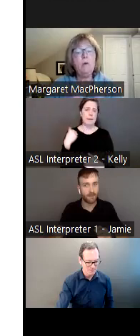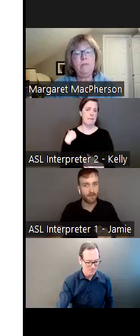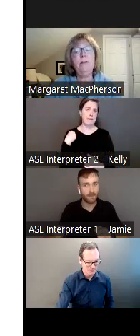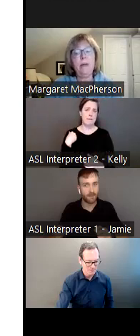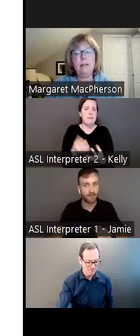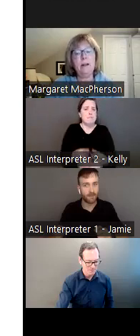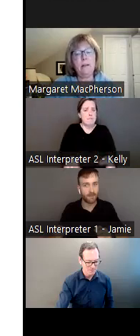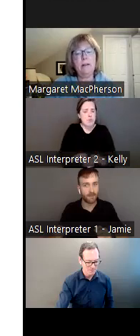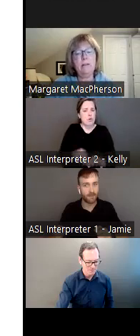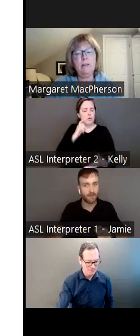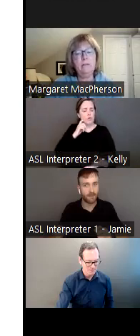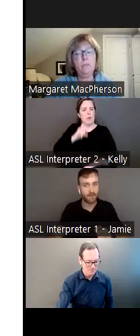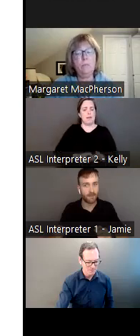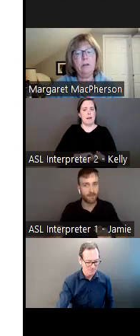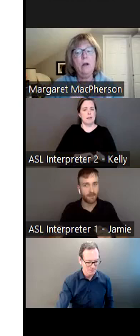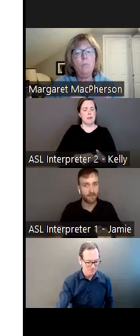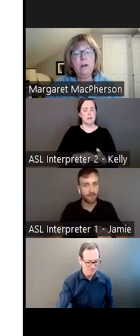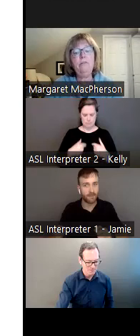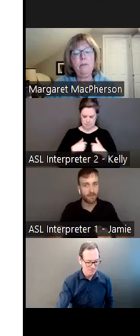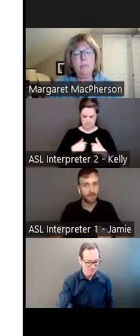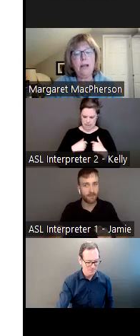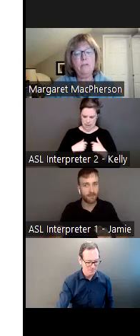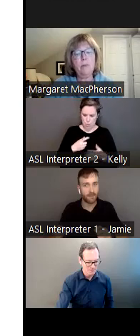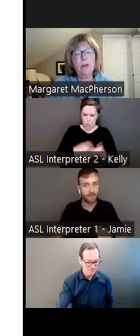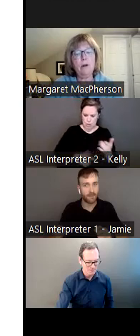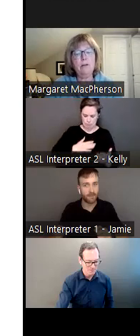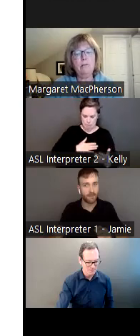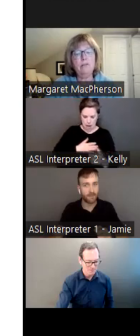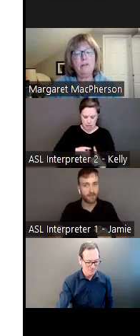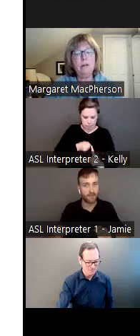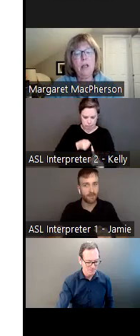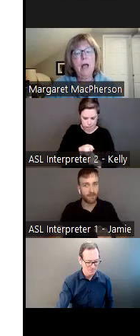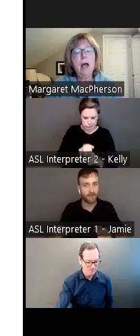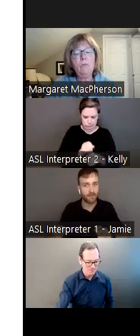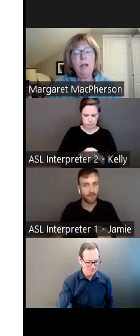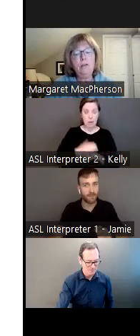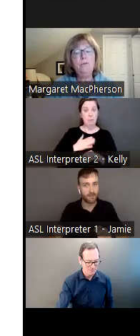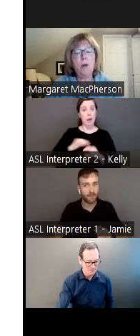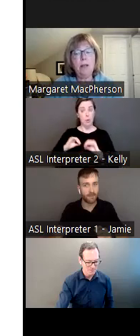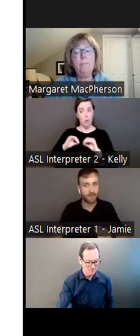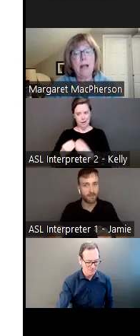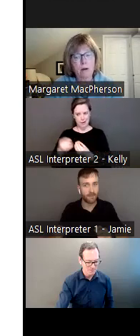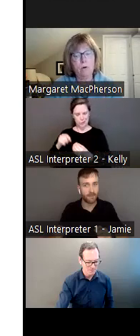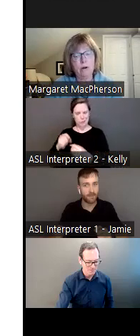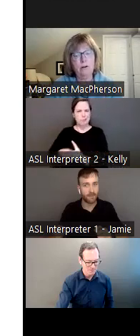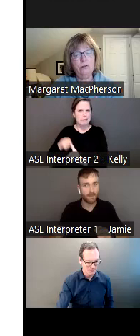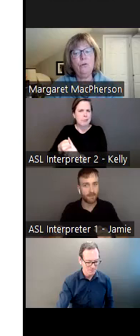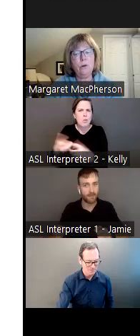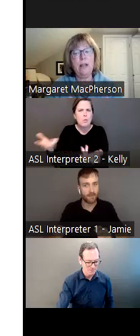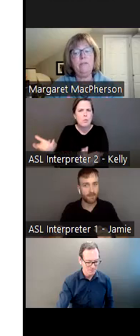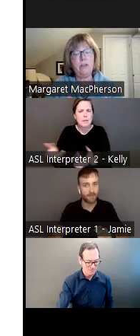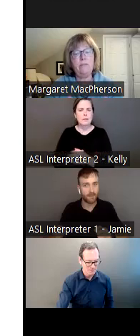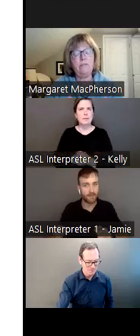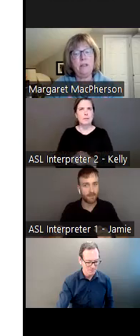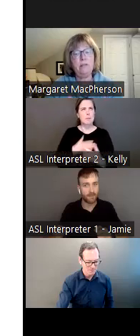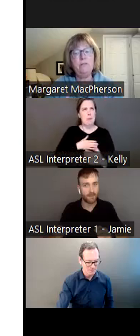saying, what is the impact that I'm having in this moment? What is the impact of my organization? How do I use my power to